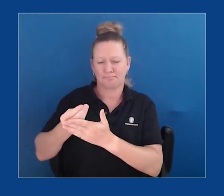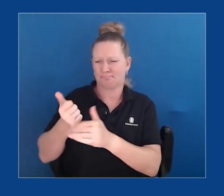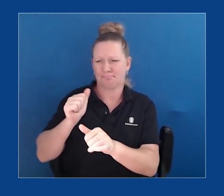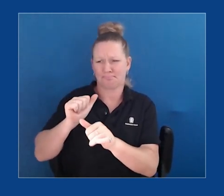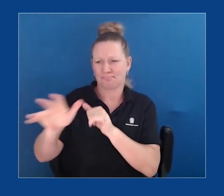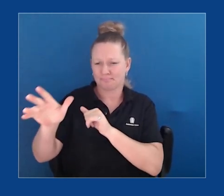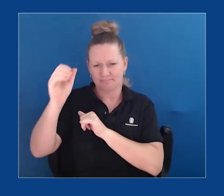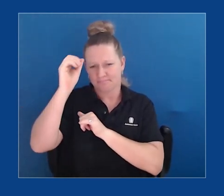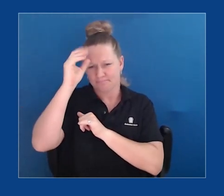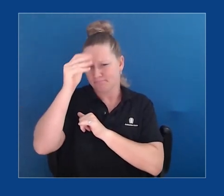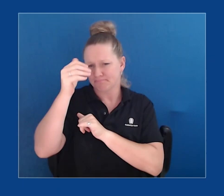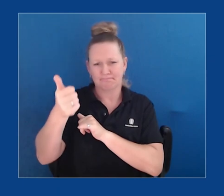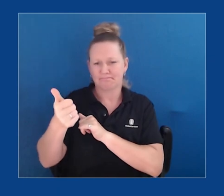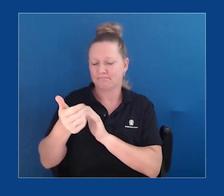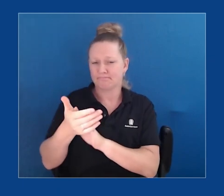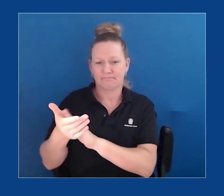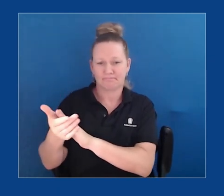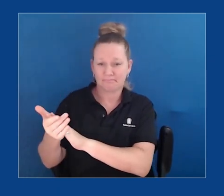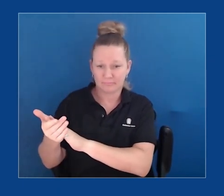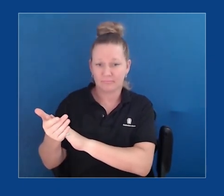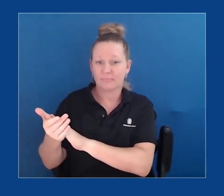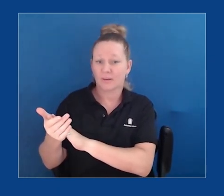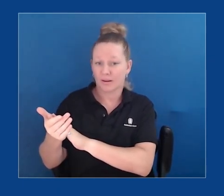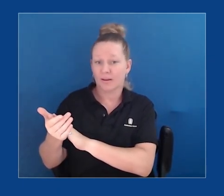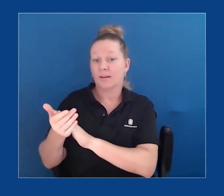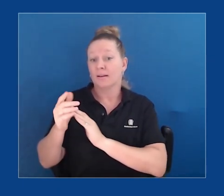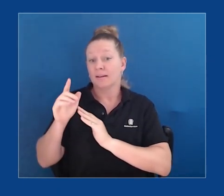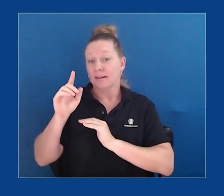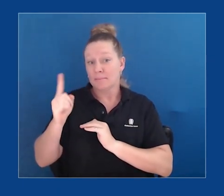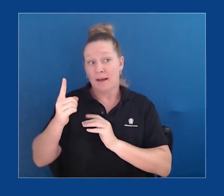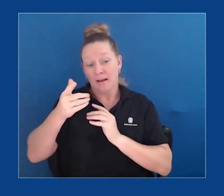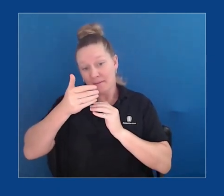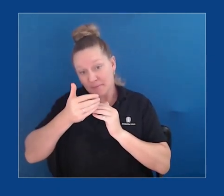moving into the future is quite complex, and